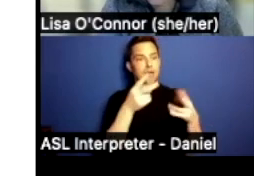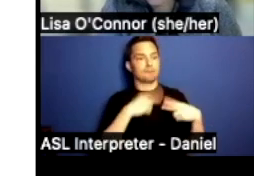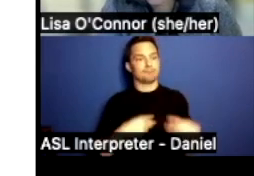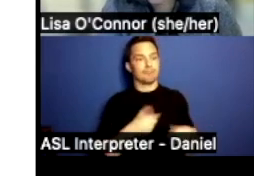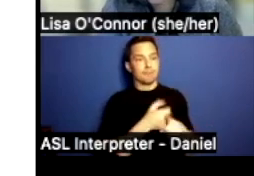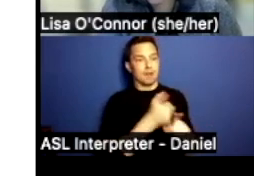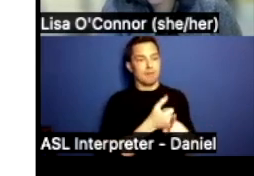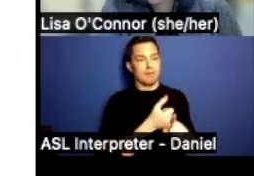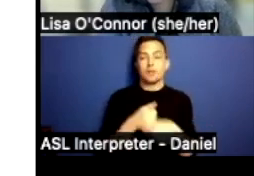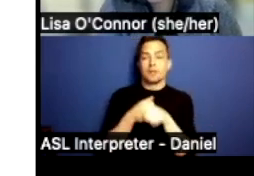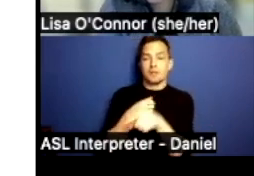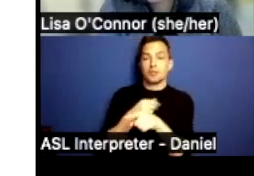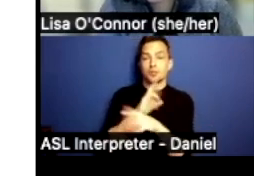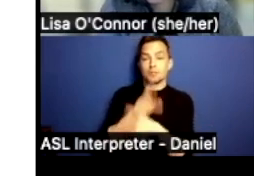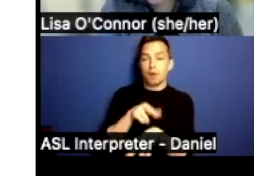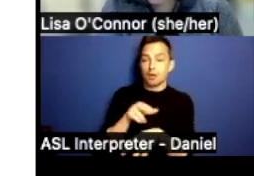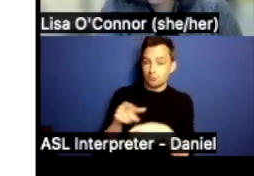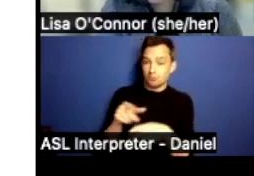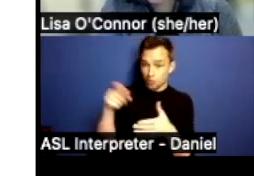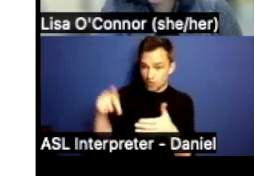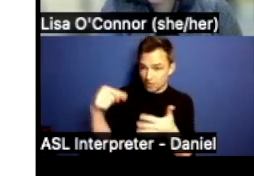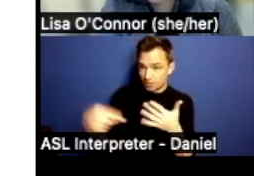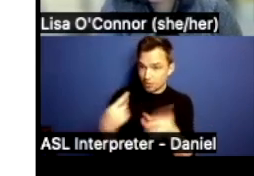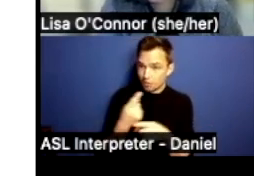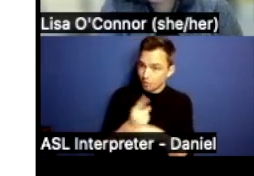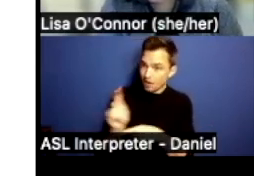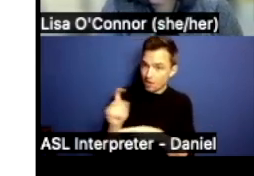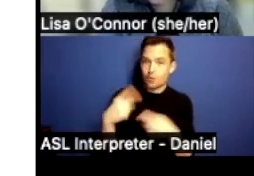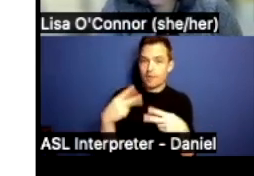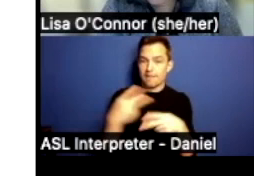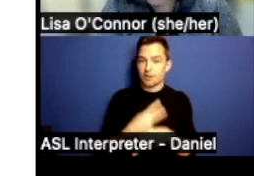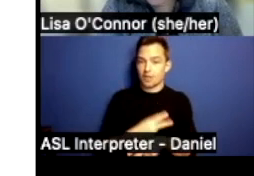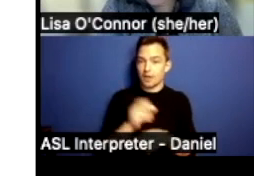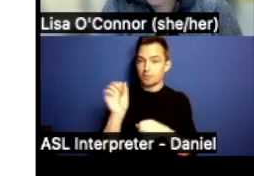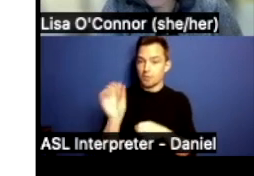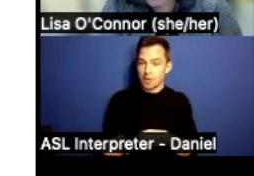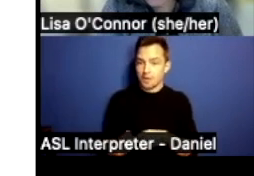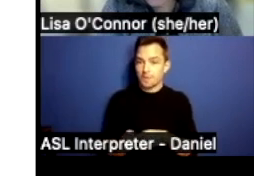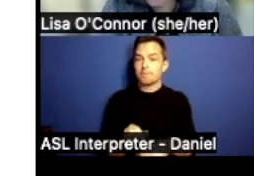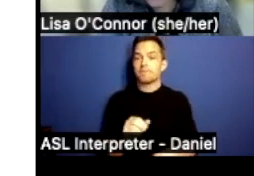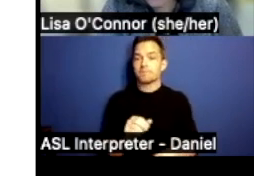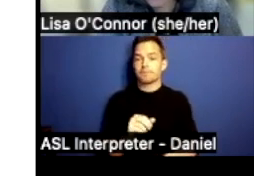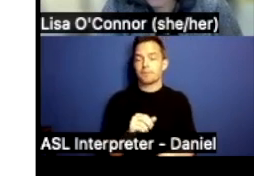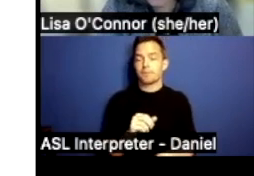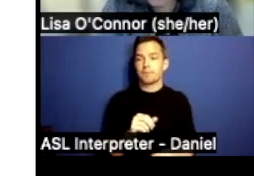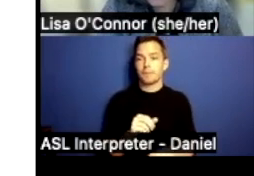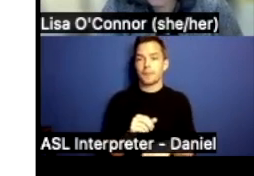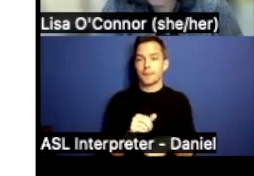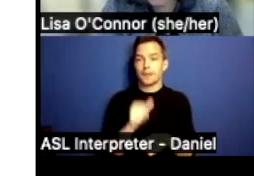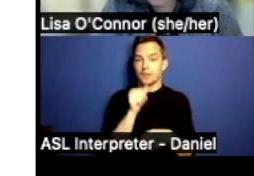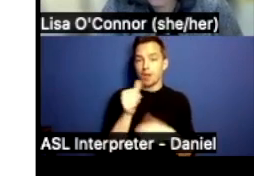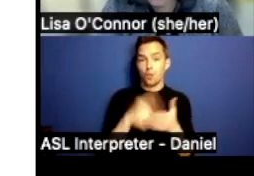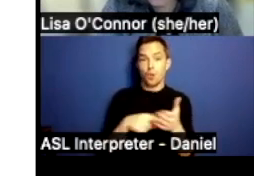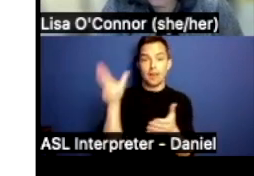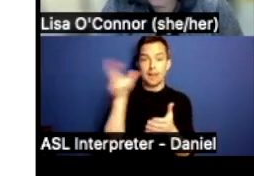respond what the survivor needed once they could figure that out, but not what the listener needed for them.